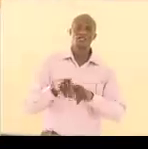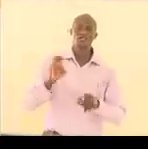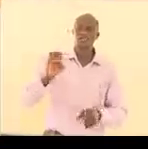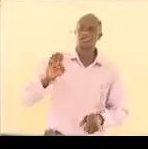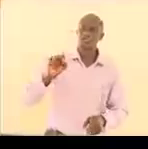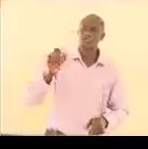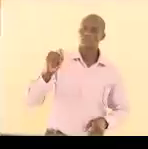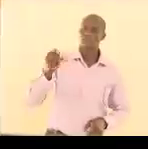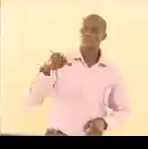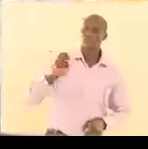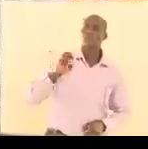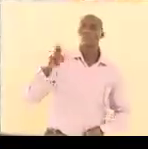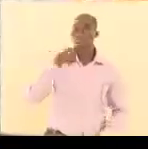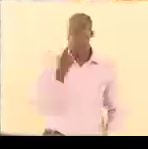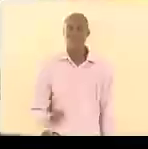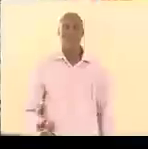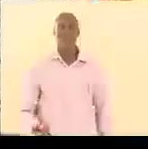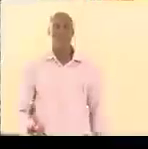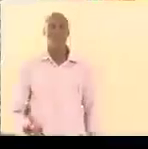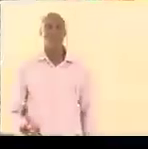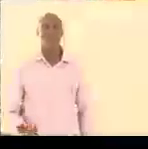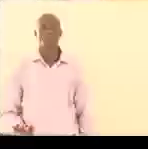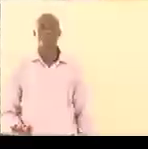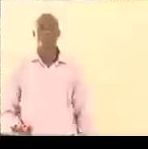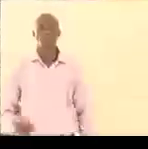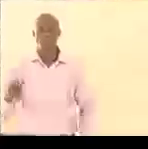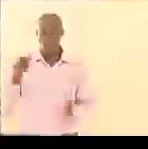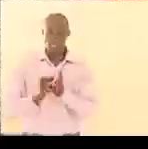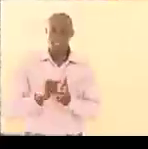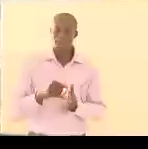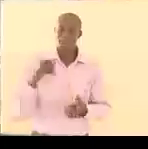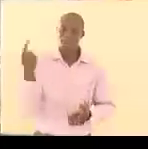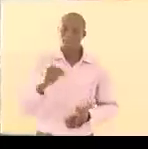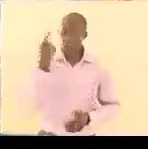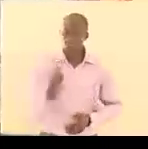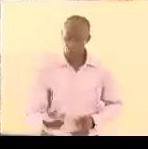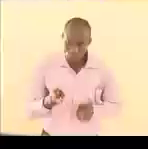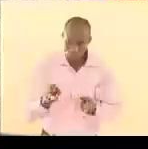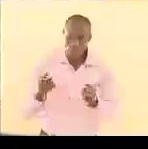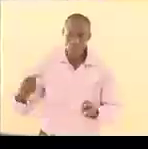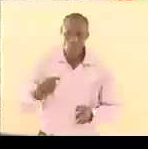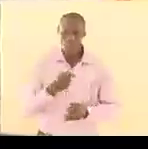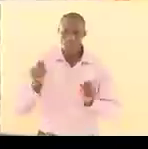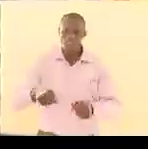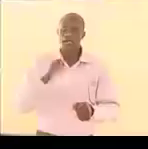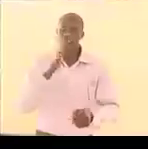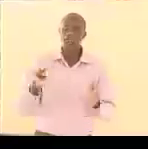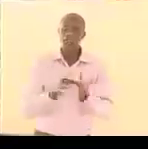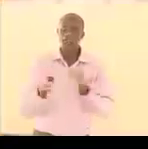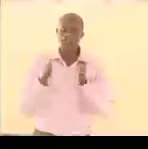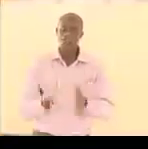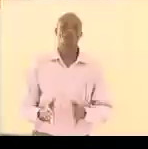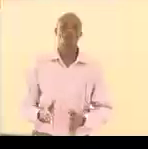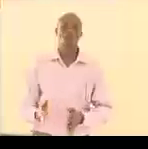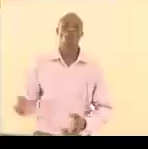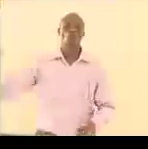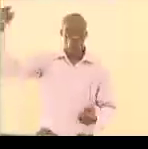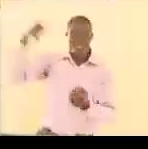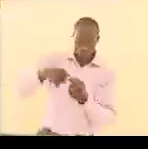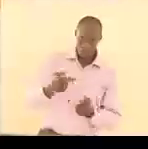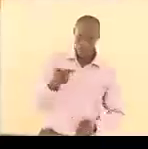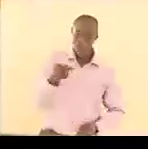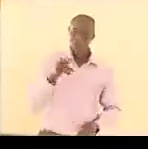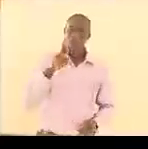like Esther said. That's the only way by which we can be Christians. That's why Jesus speaks of, unless a grain of